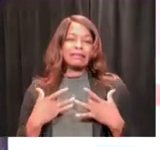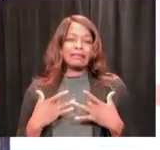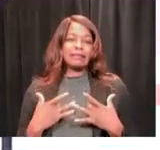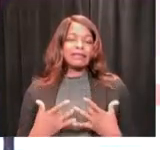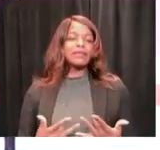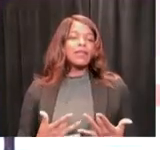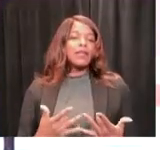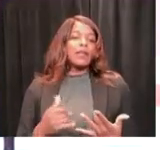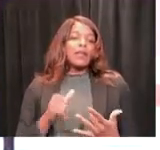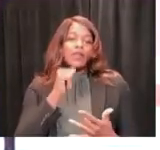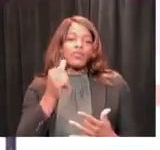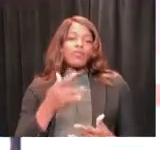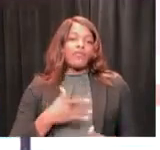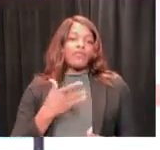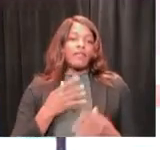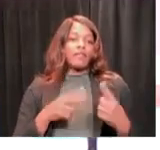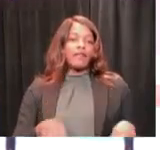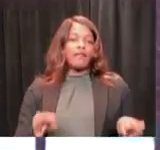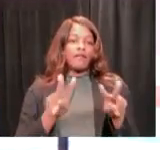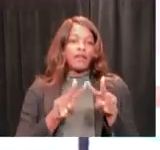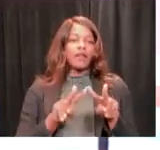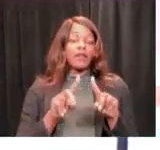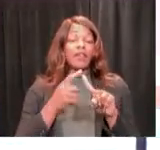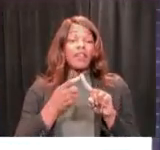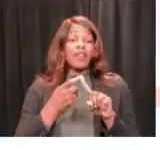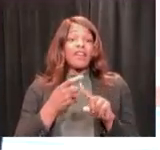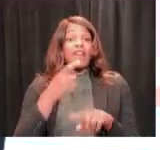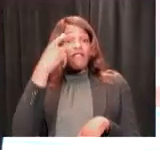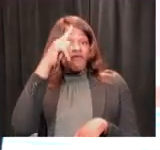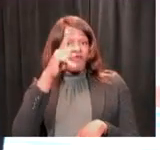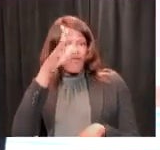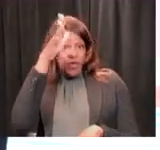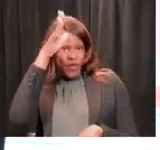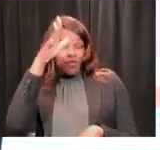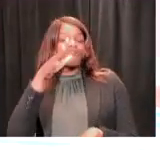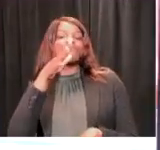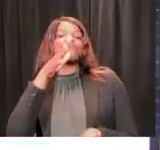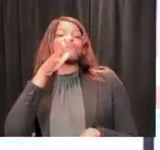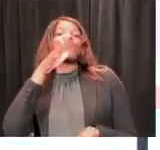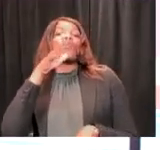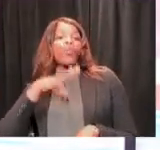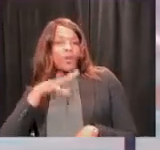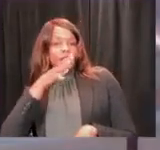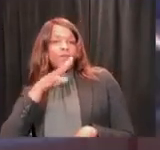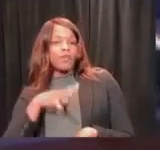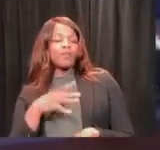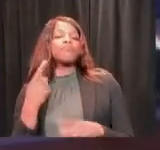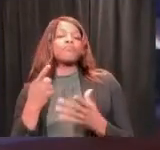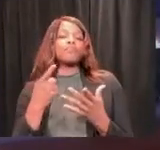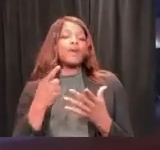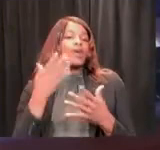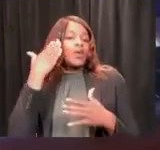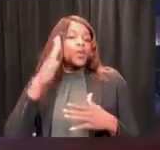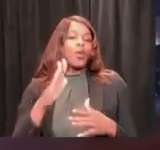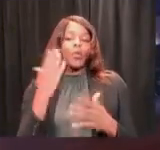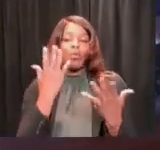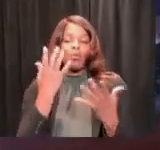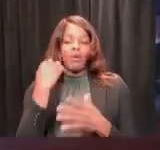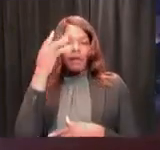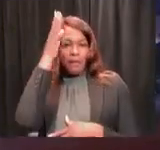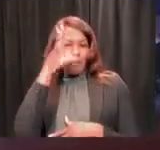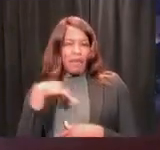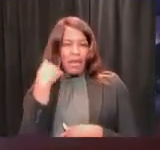valuable, struggling to be a first. For a woman, it has left you with the absence of what a man ought to look like. You had to